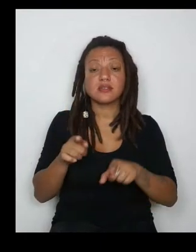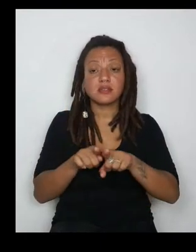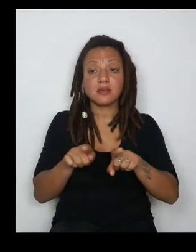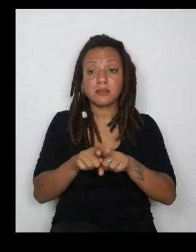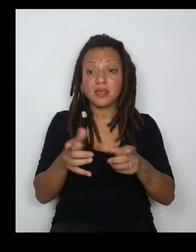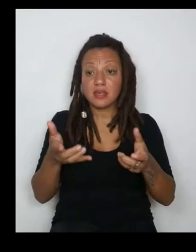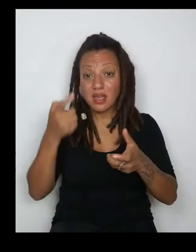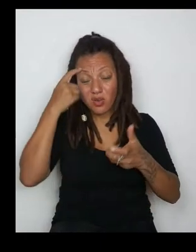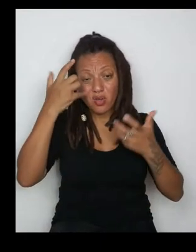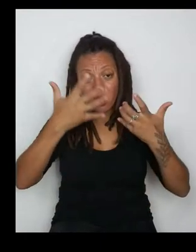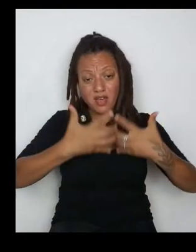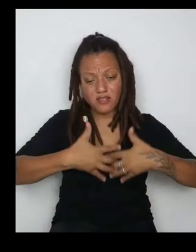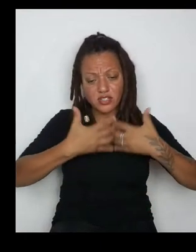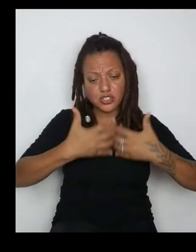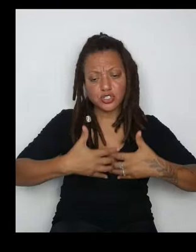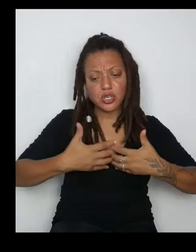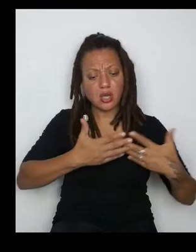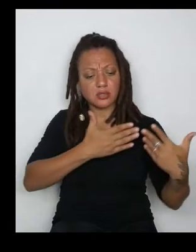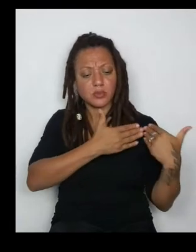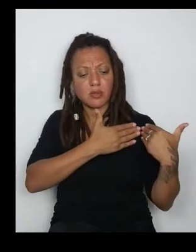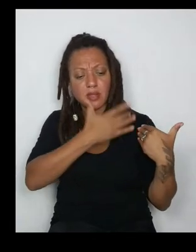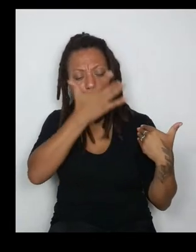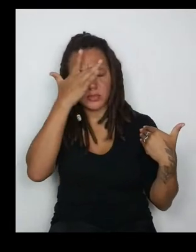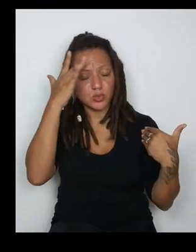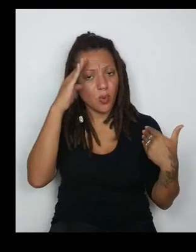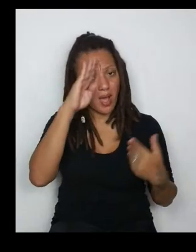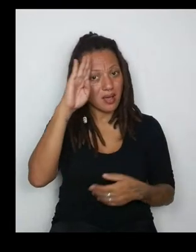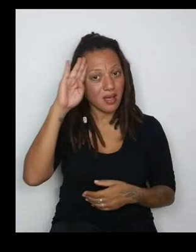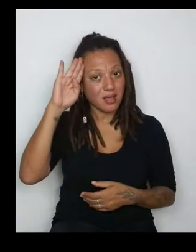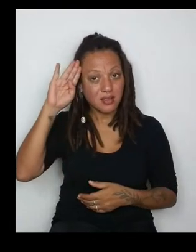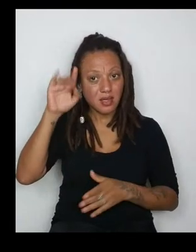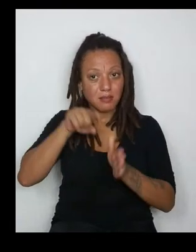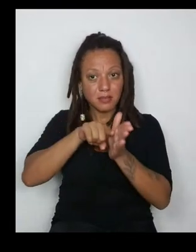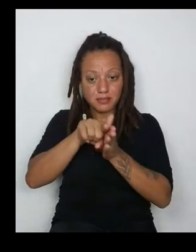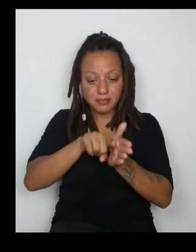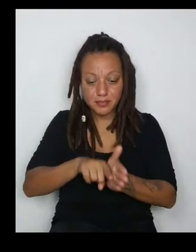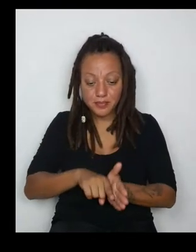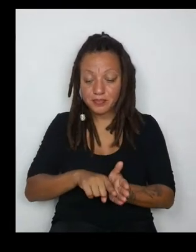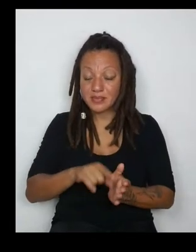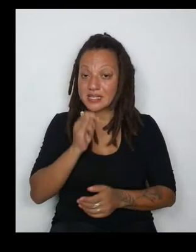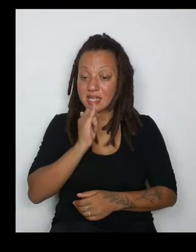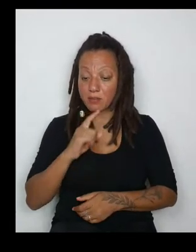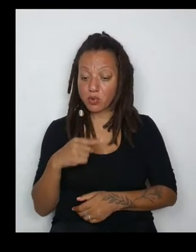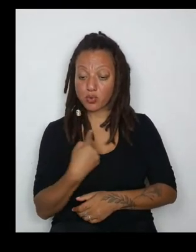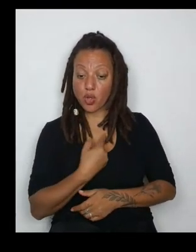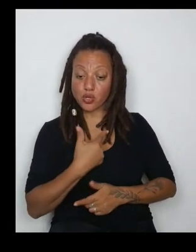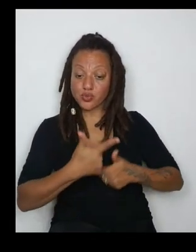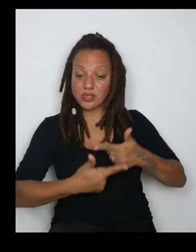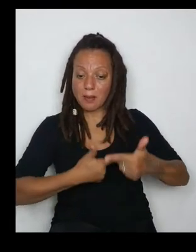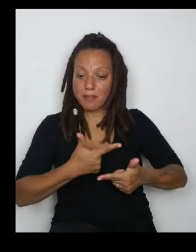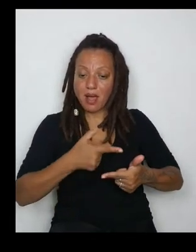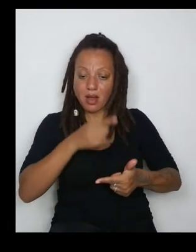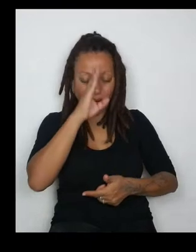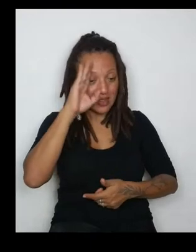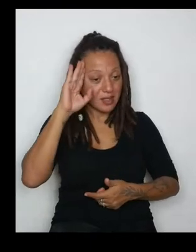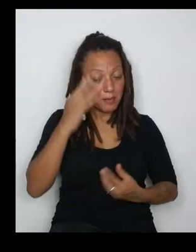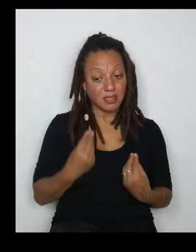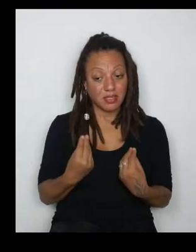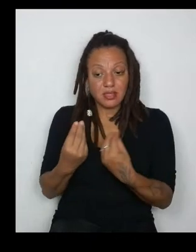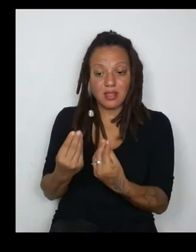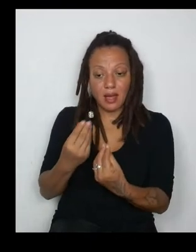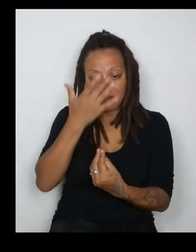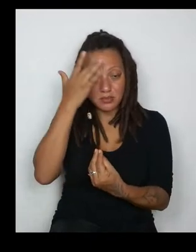that we lend our labour to these ventures and in the end our labor is used to